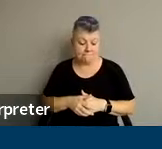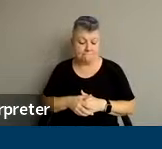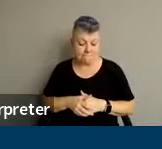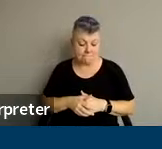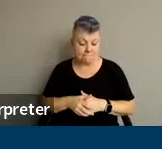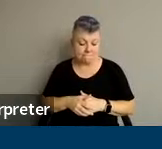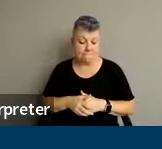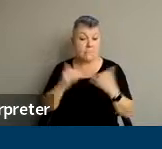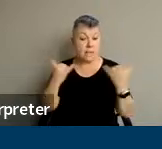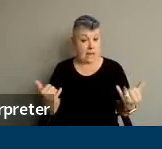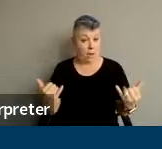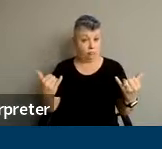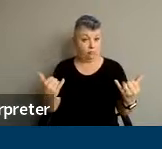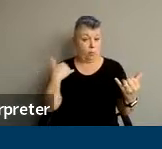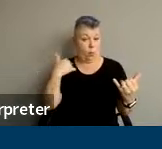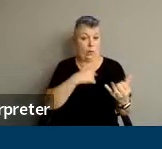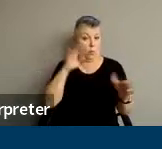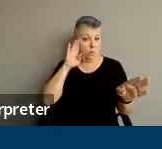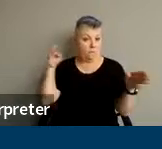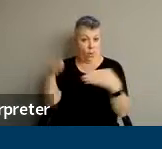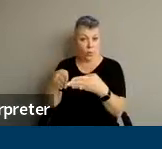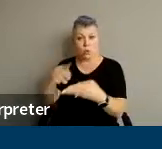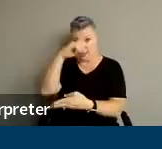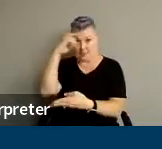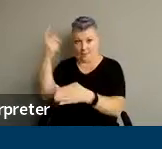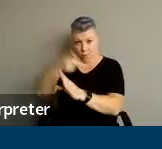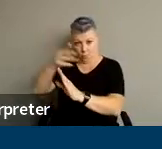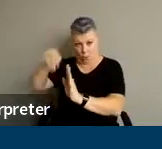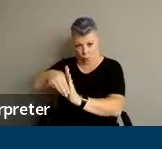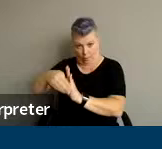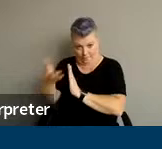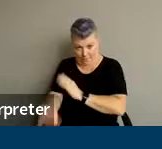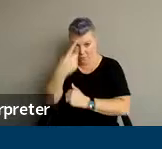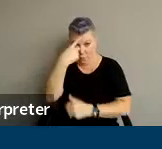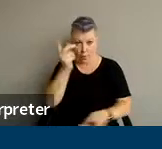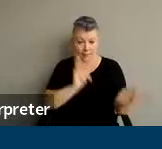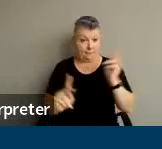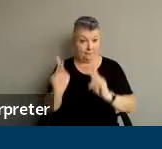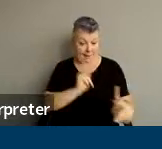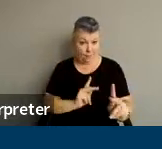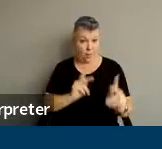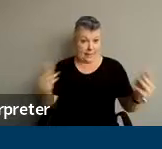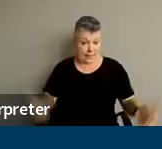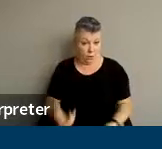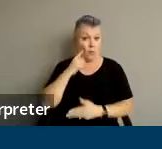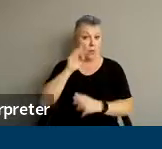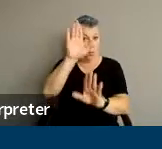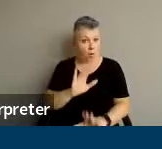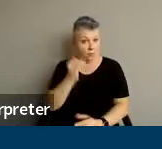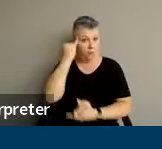Everybody. Now let's talk about summer programs. For those of you that were present during the wonderful idea of